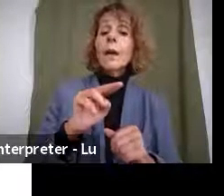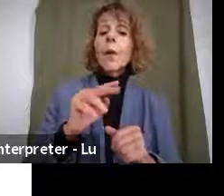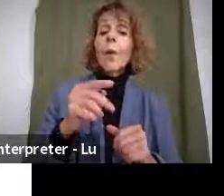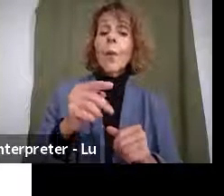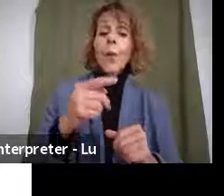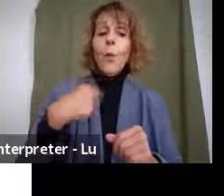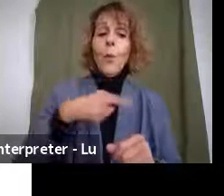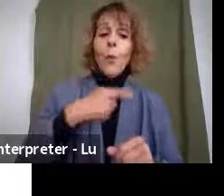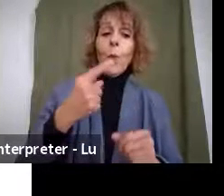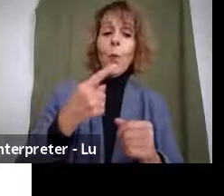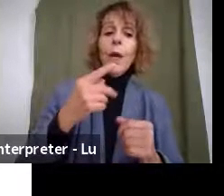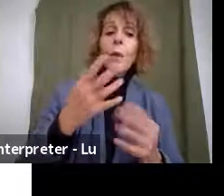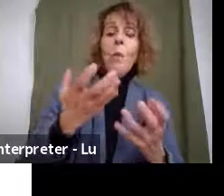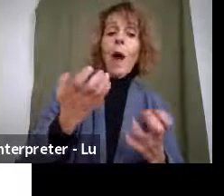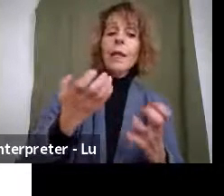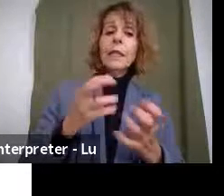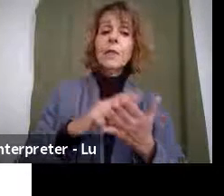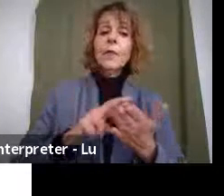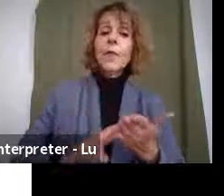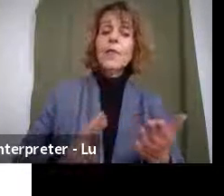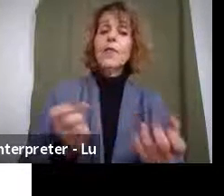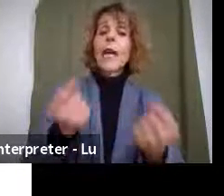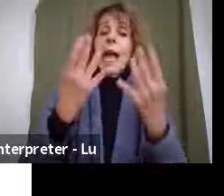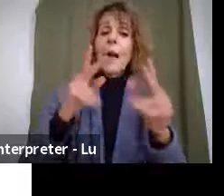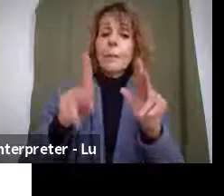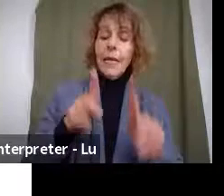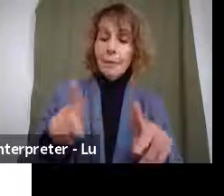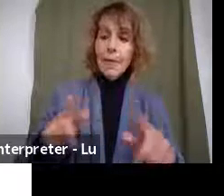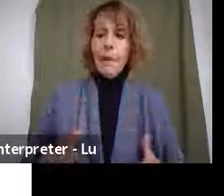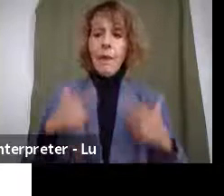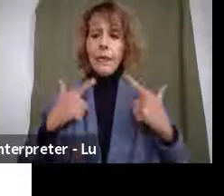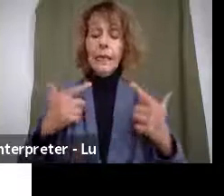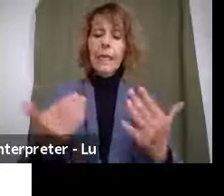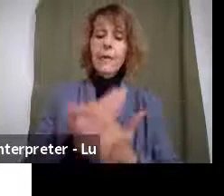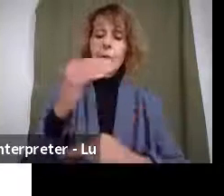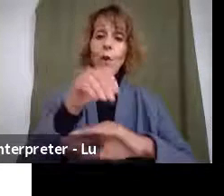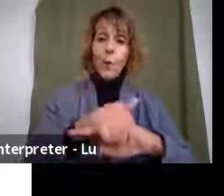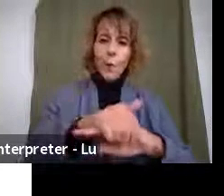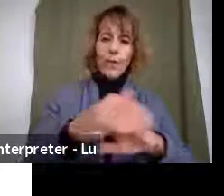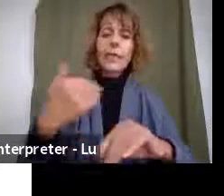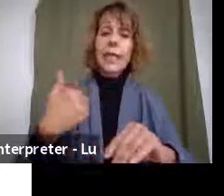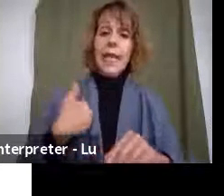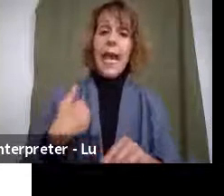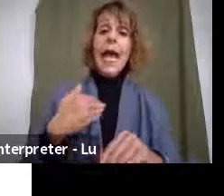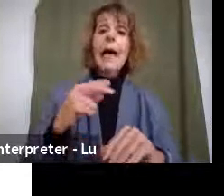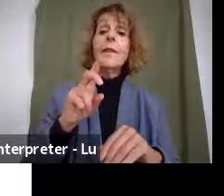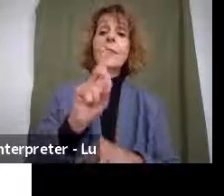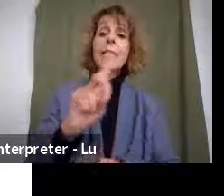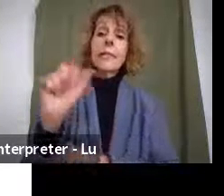ADA definition of disability. And so we took our 6 New England states and we